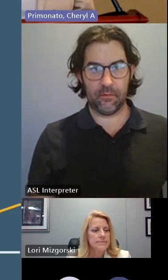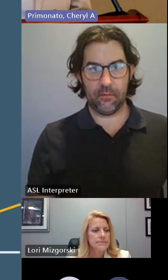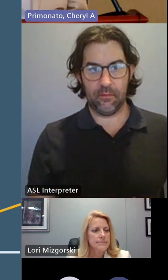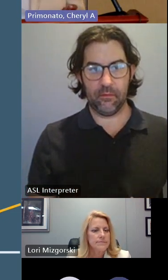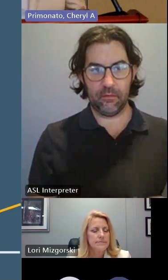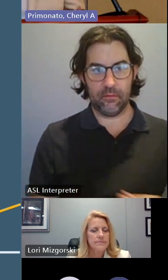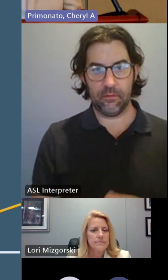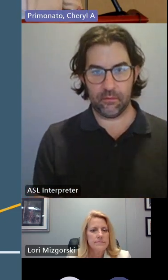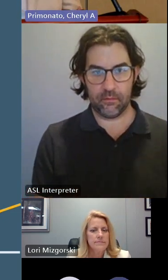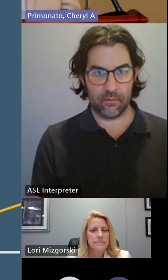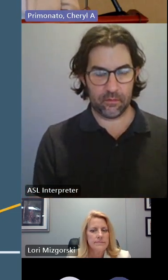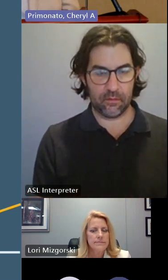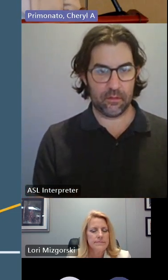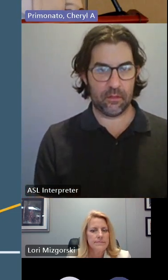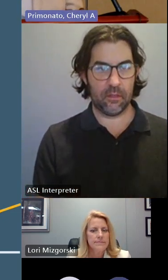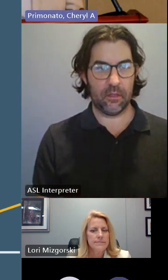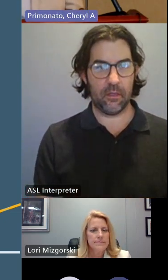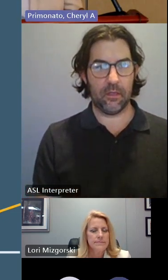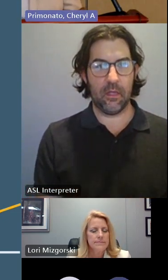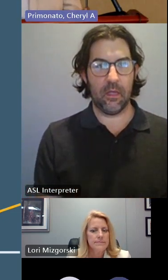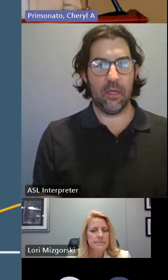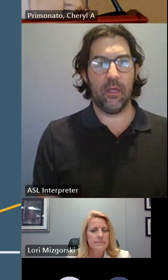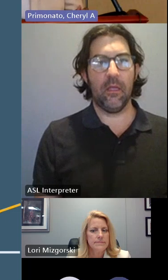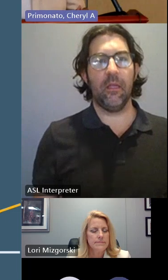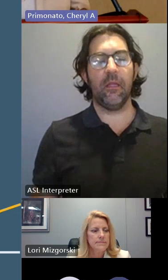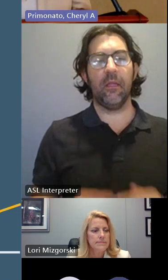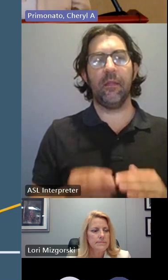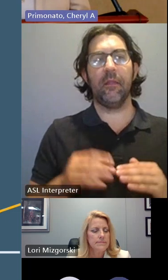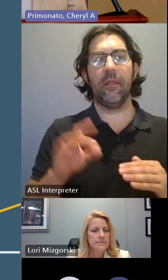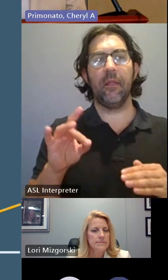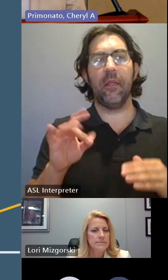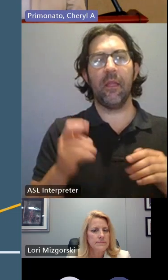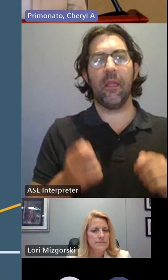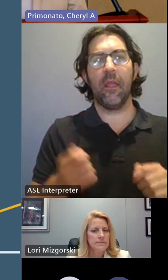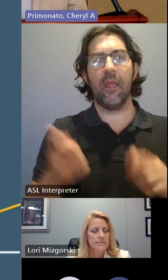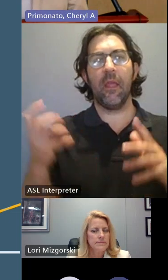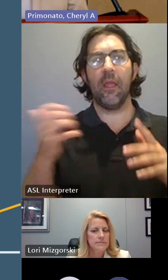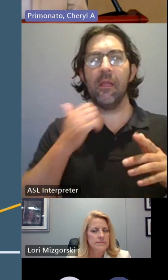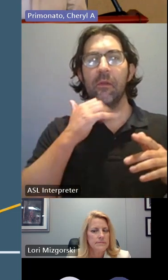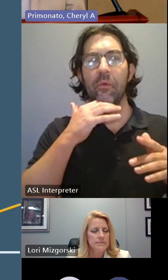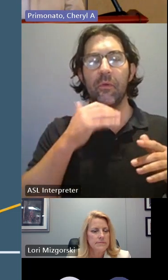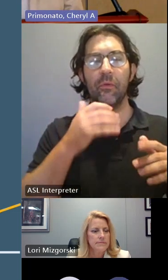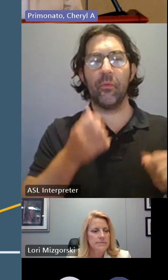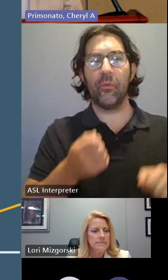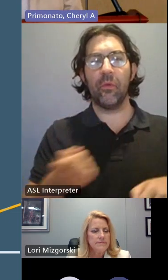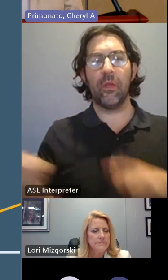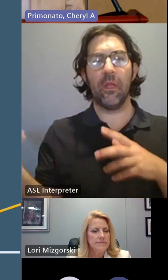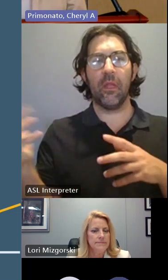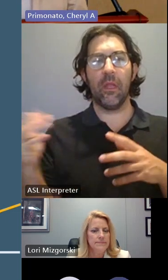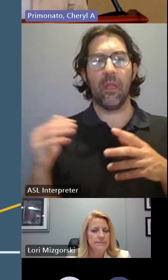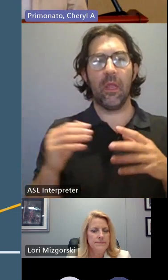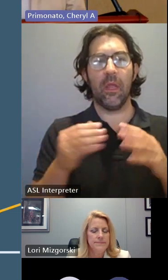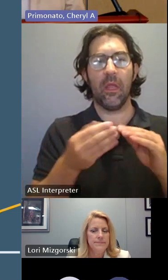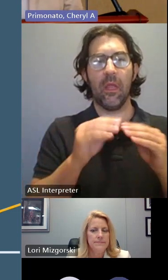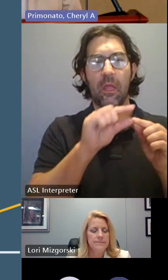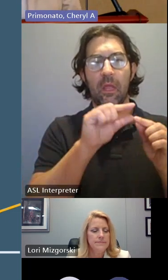item, number 8, is removal and disposal of solid waste and sludge. This solicitation number is